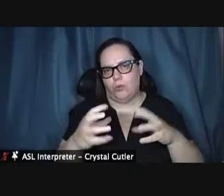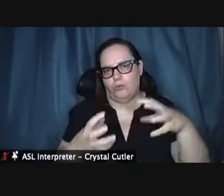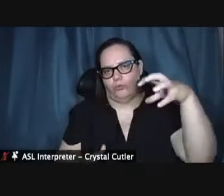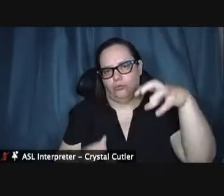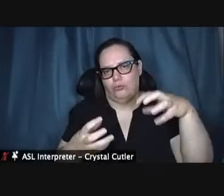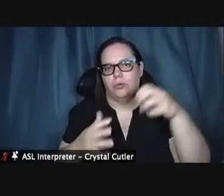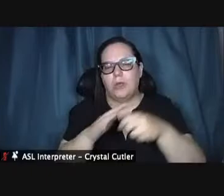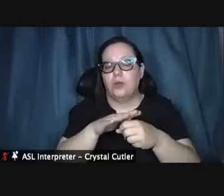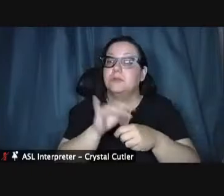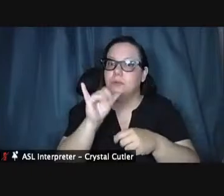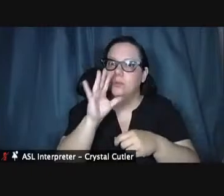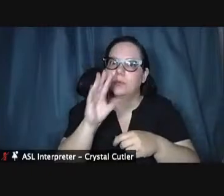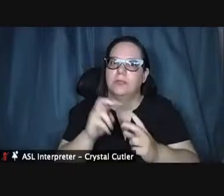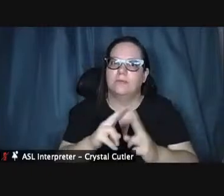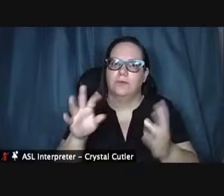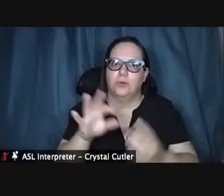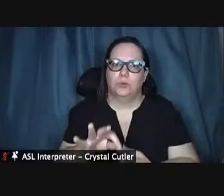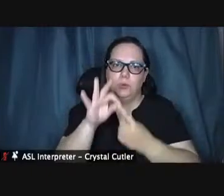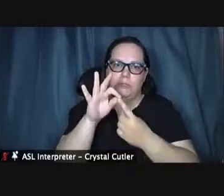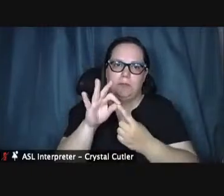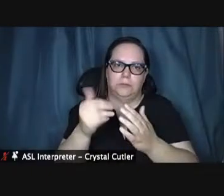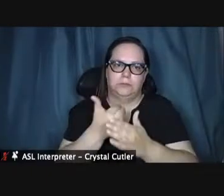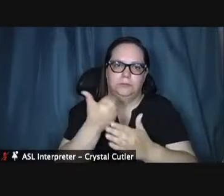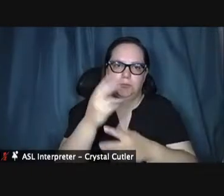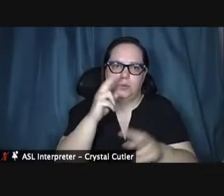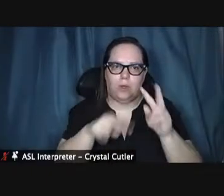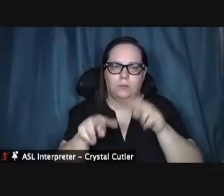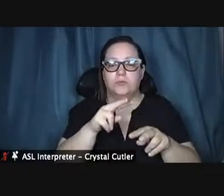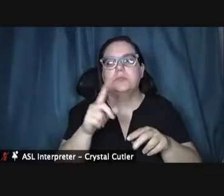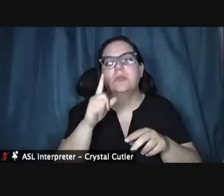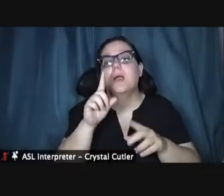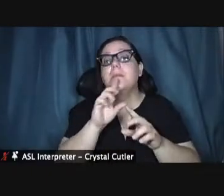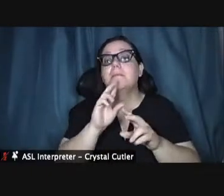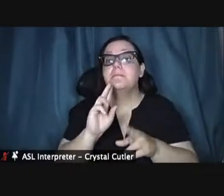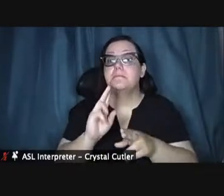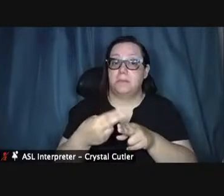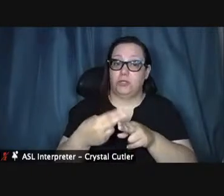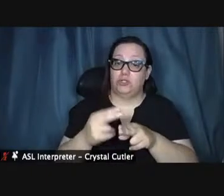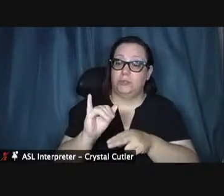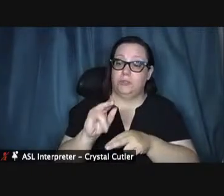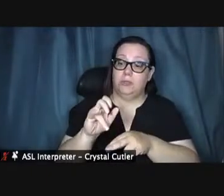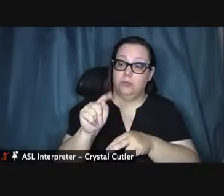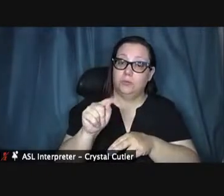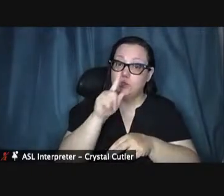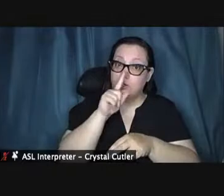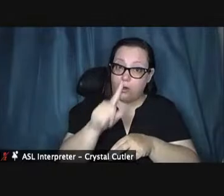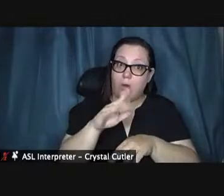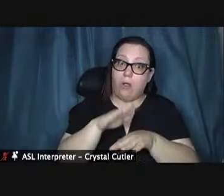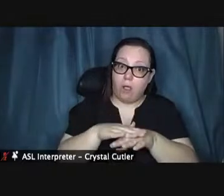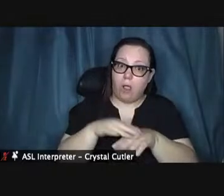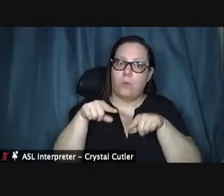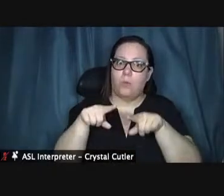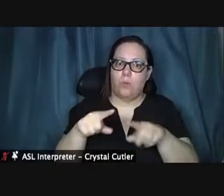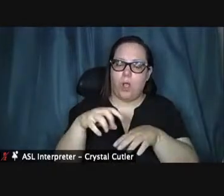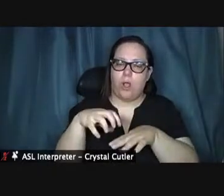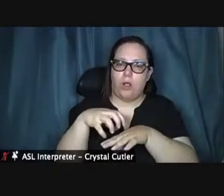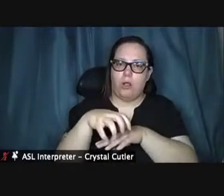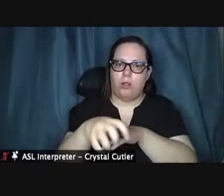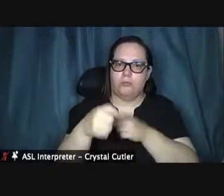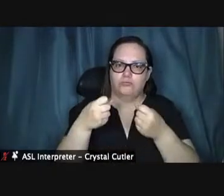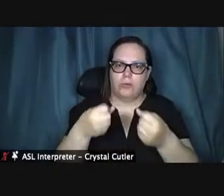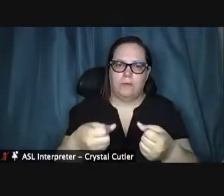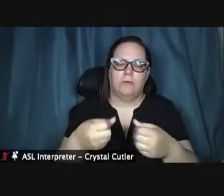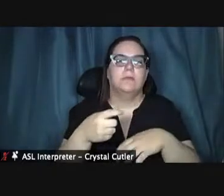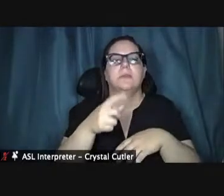I mentioned the instruments are on while driving. So we have really 2 modes of operation. There's prospecting and